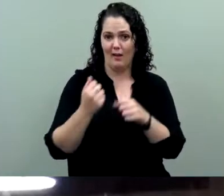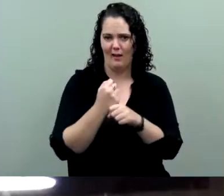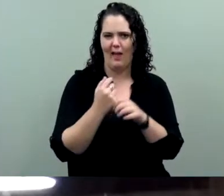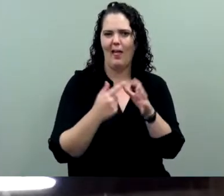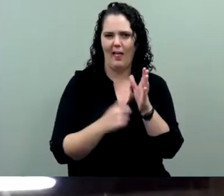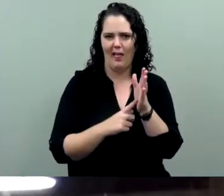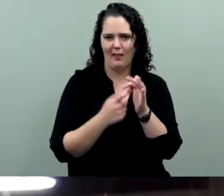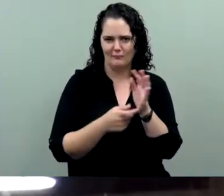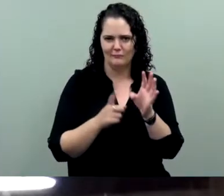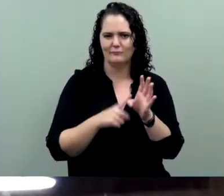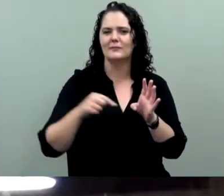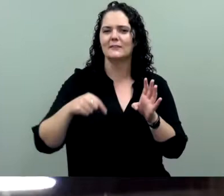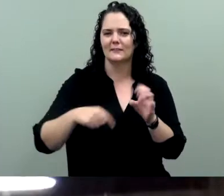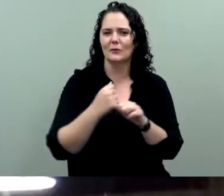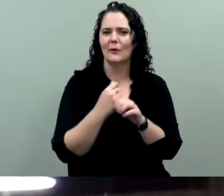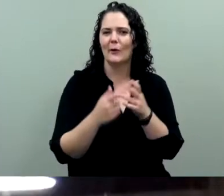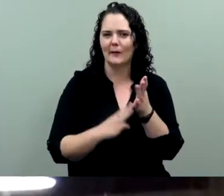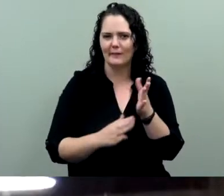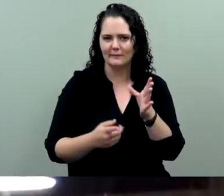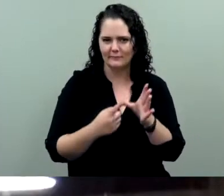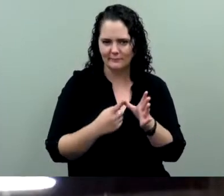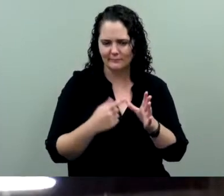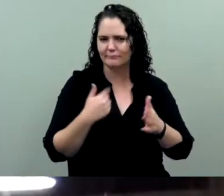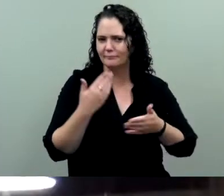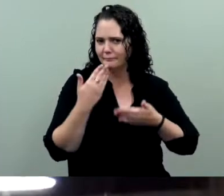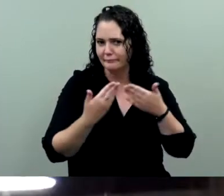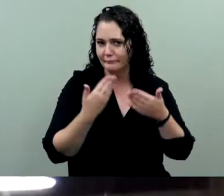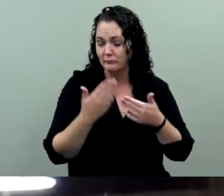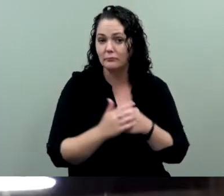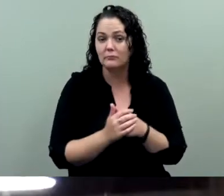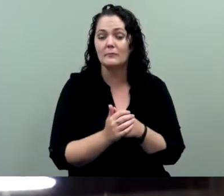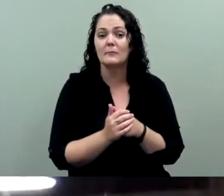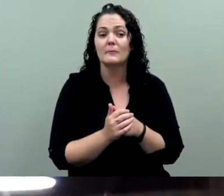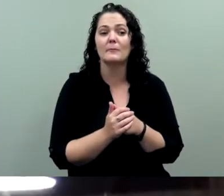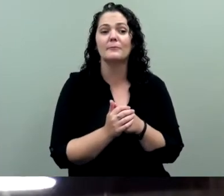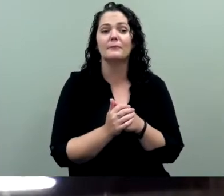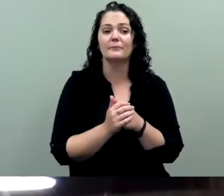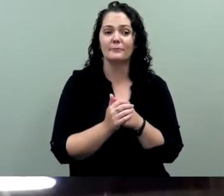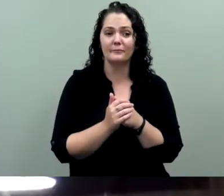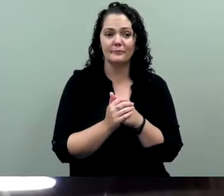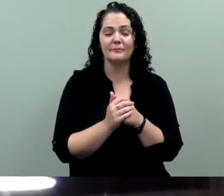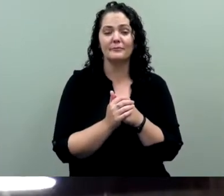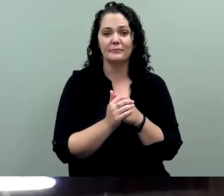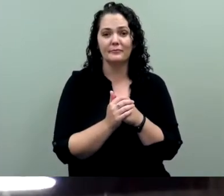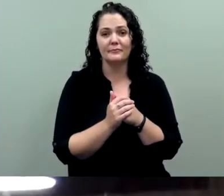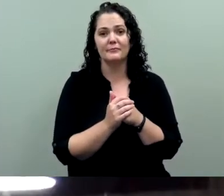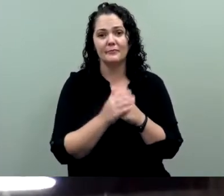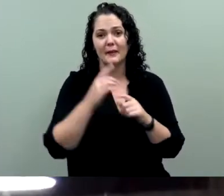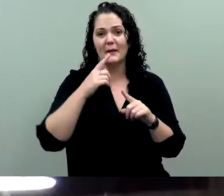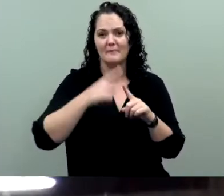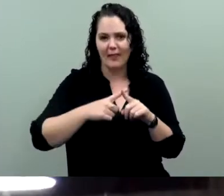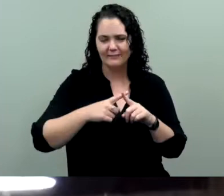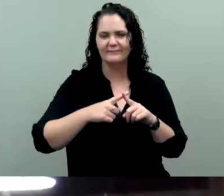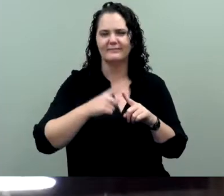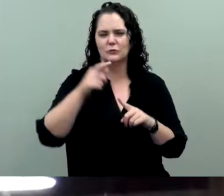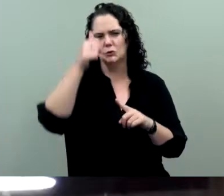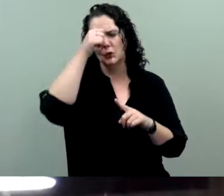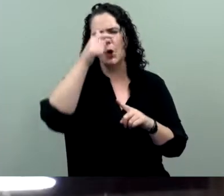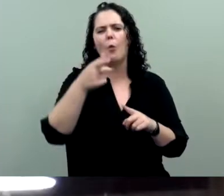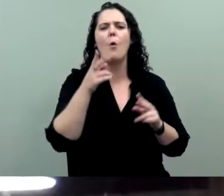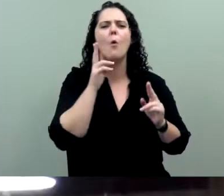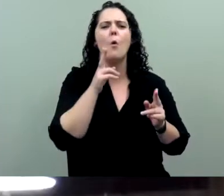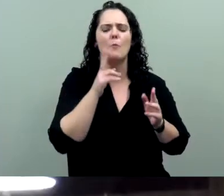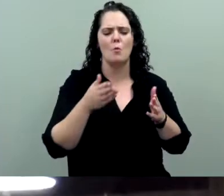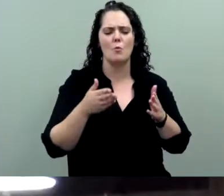bit about portraiture, and then we're going to be talking about how to disrupt some conventional methods of drawing. We did that last week in our